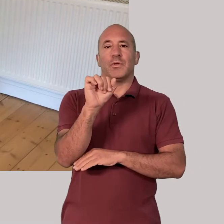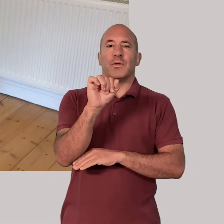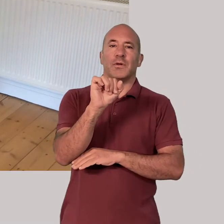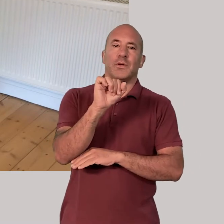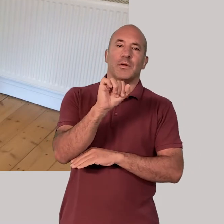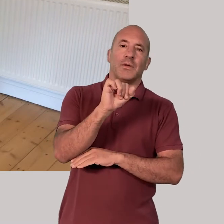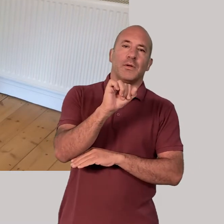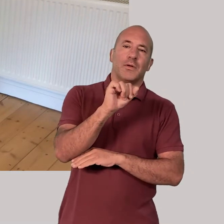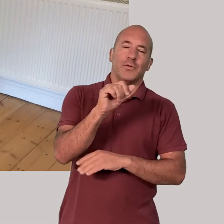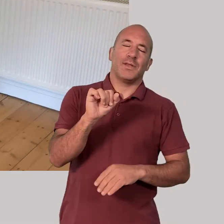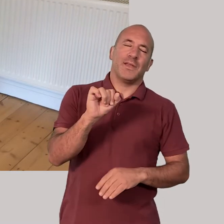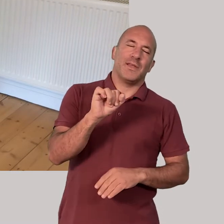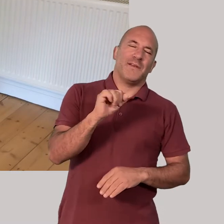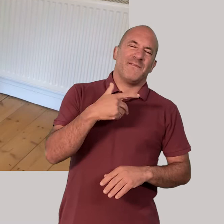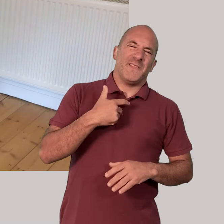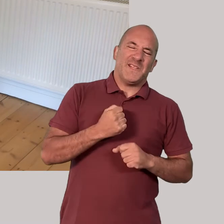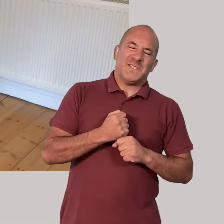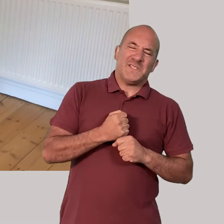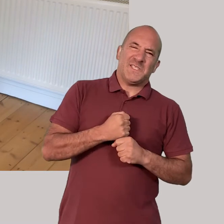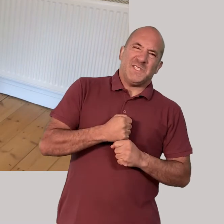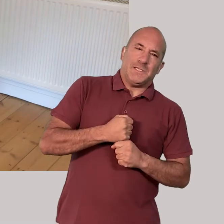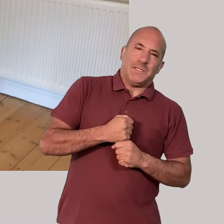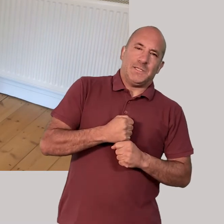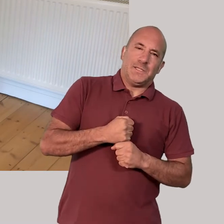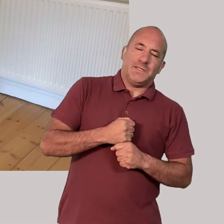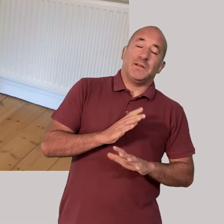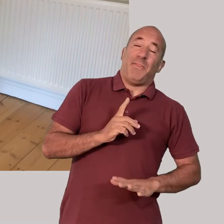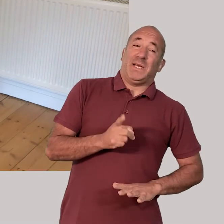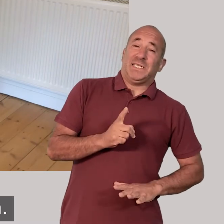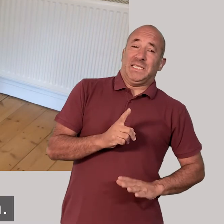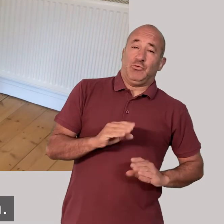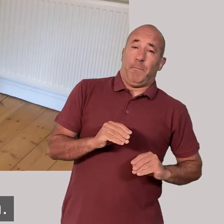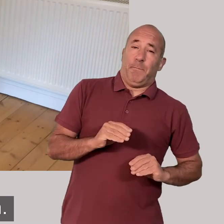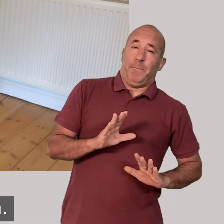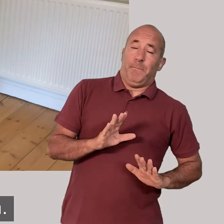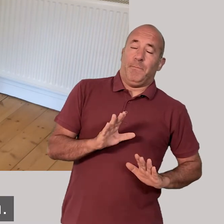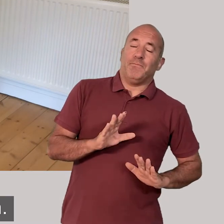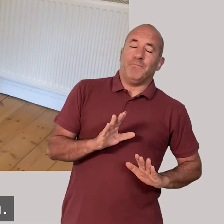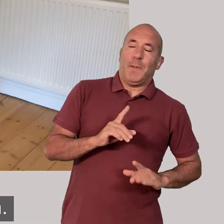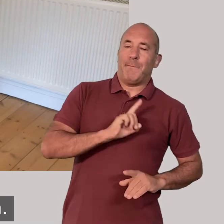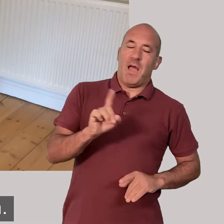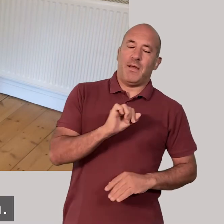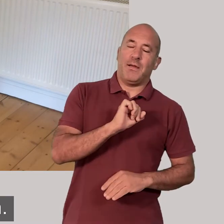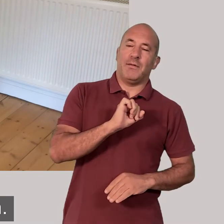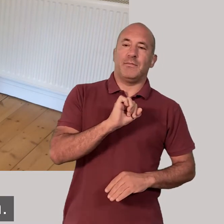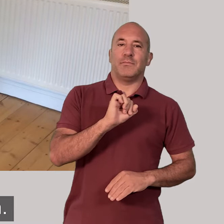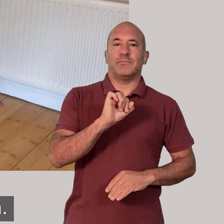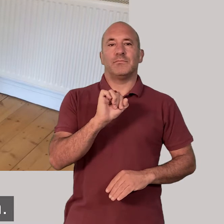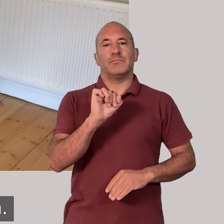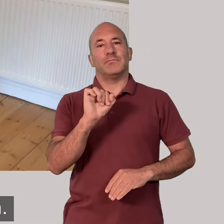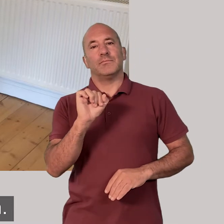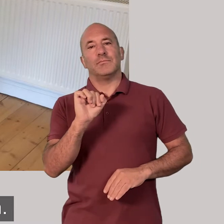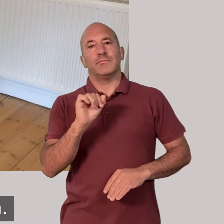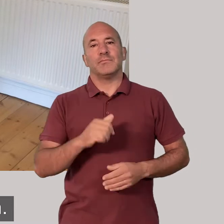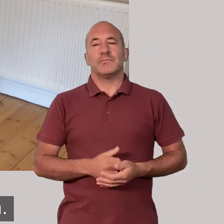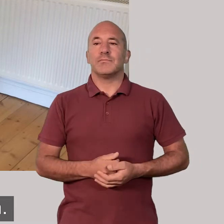And as you go to one side, when it starts to get a little bit tighter, that's your cue. You know you're ready to come back